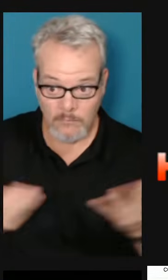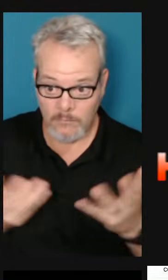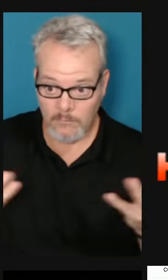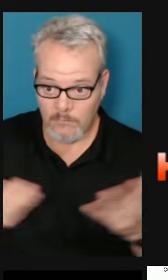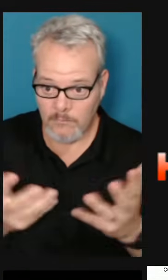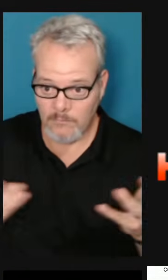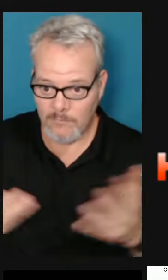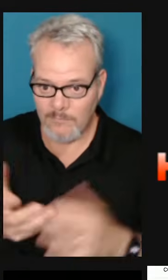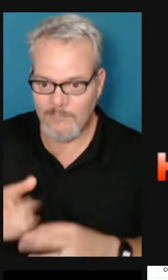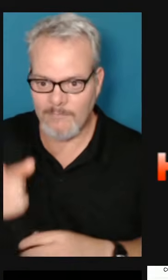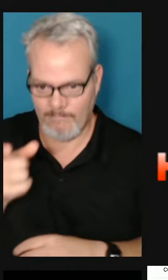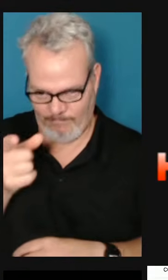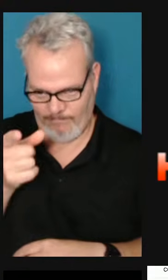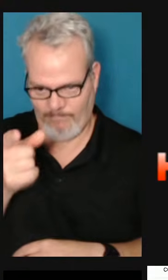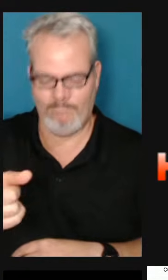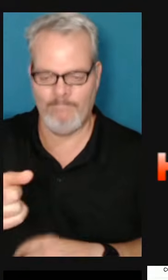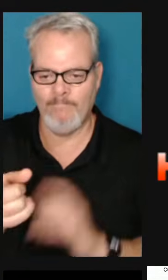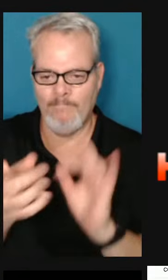this one in particular,